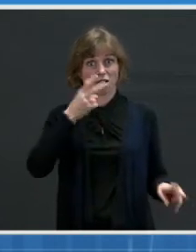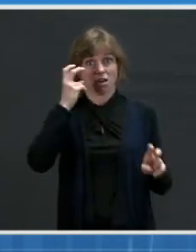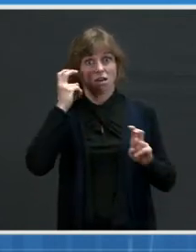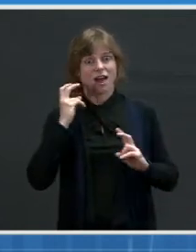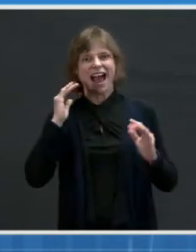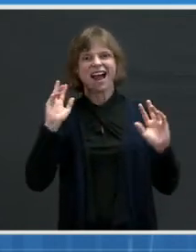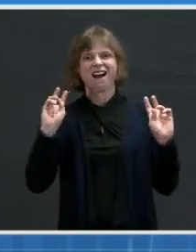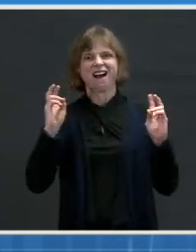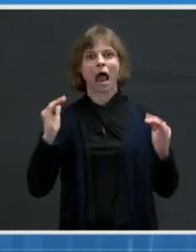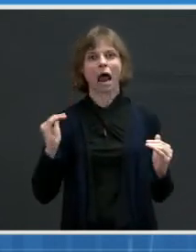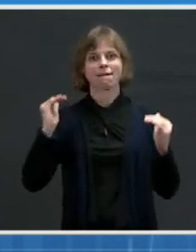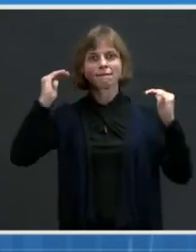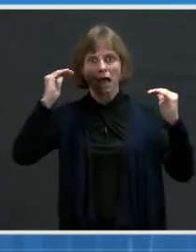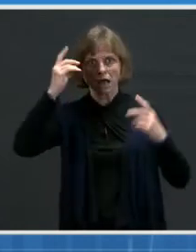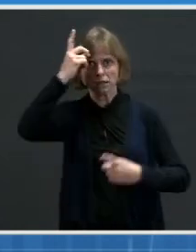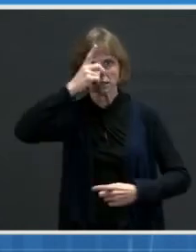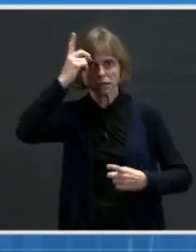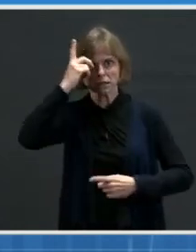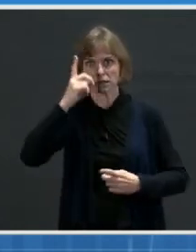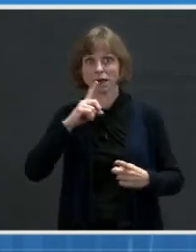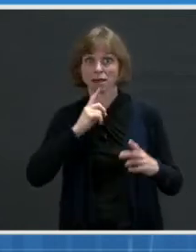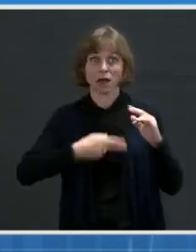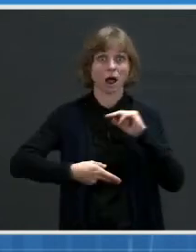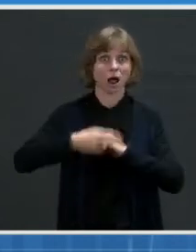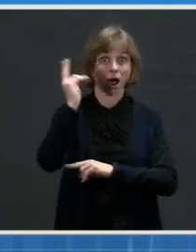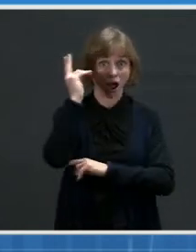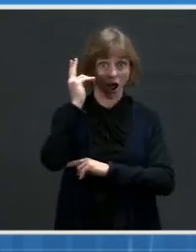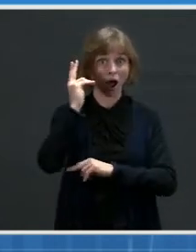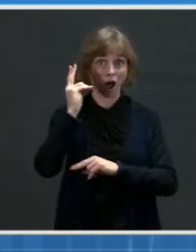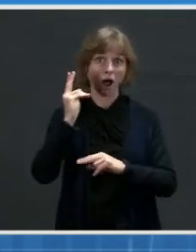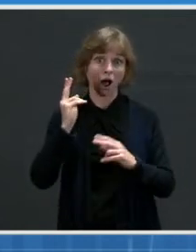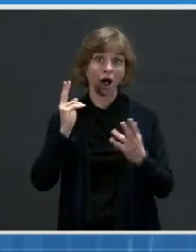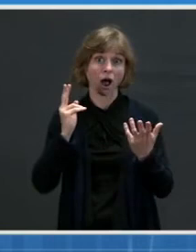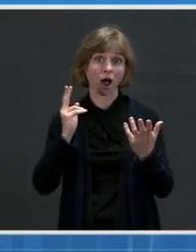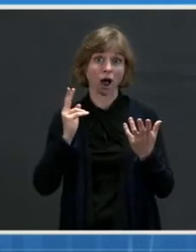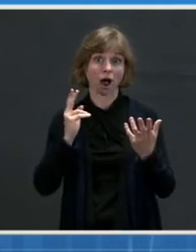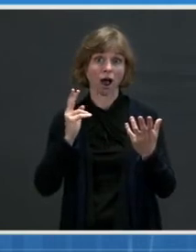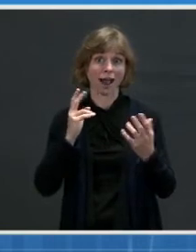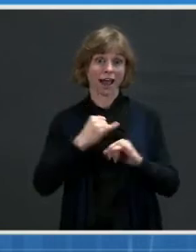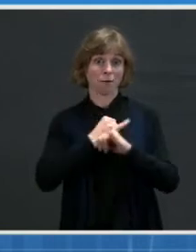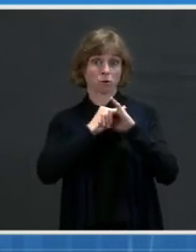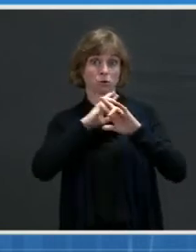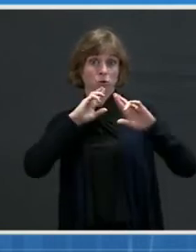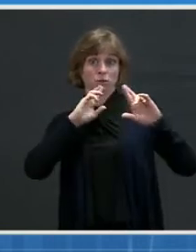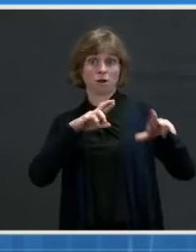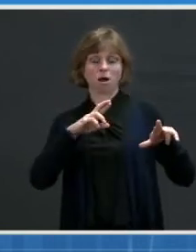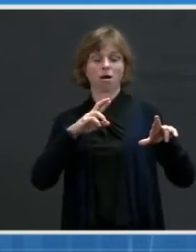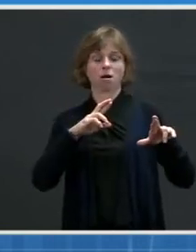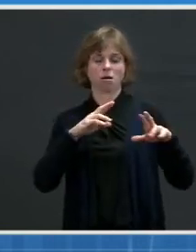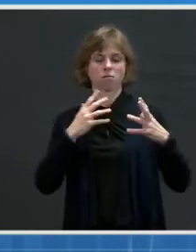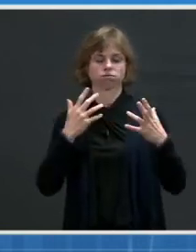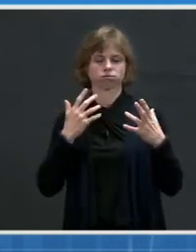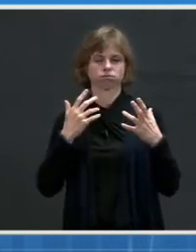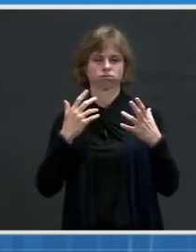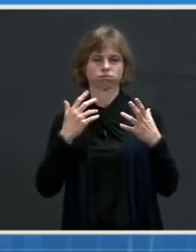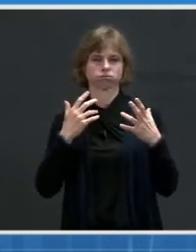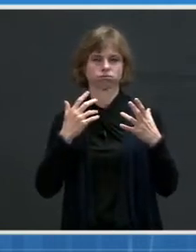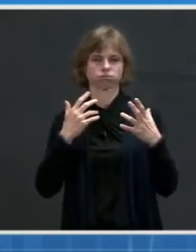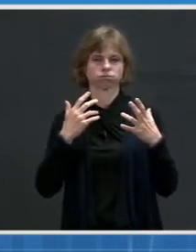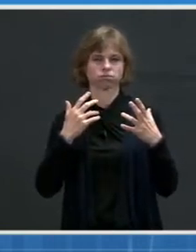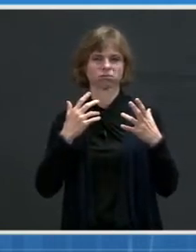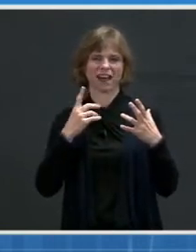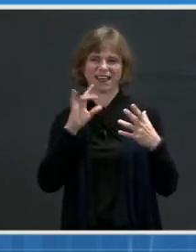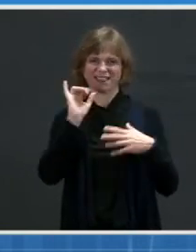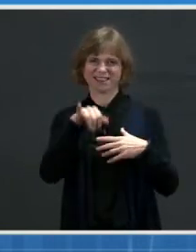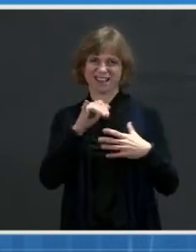the hyper or aberrant inflammatory or immunological response gives as much to the morbidity